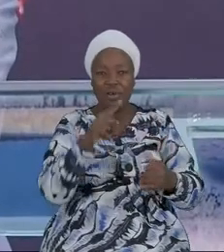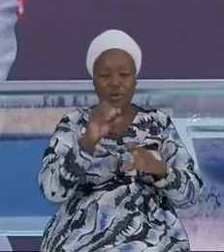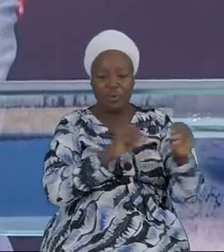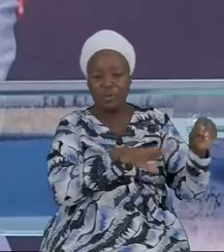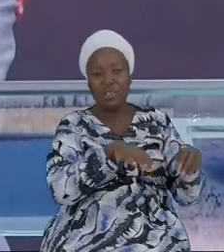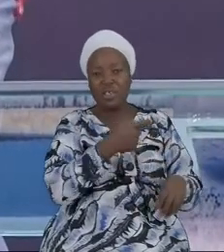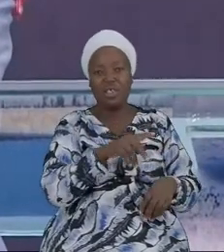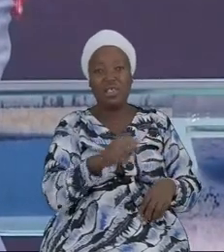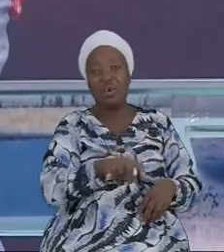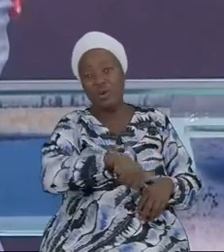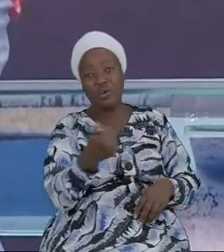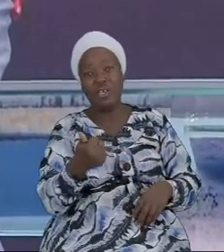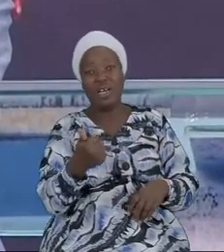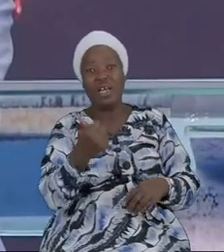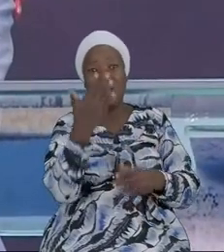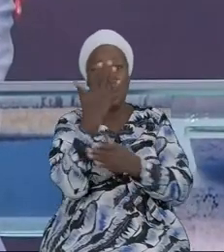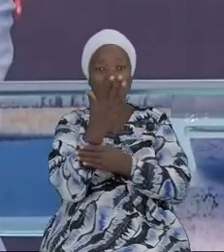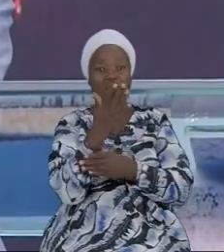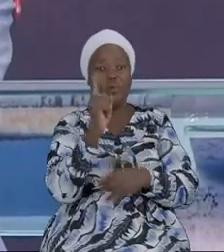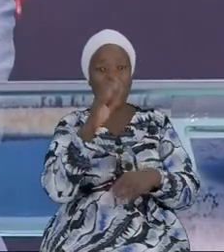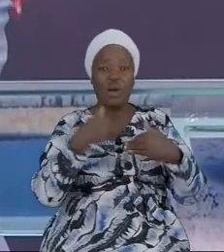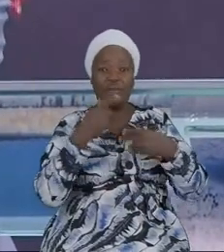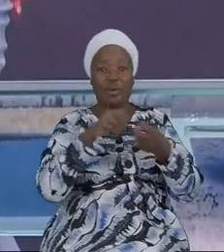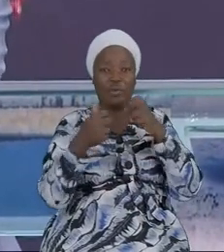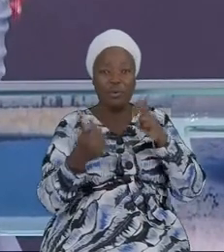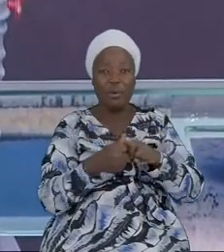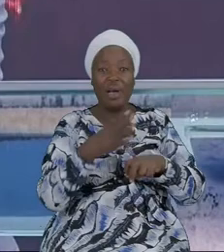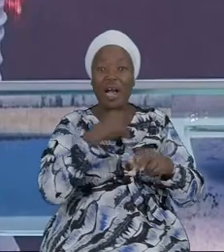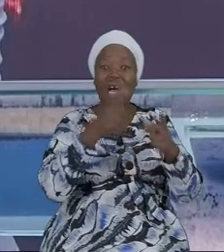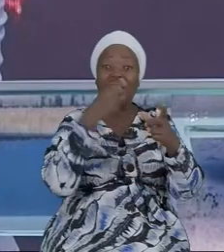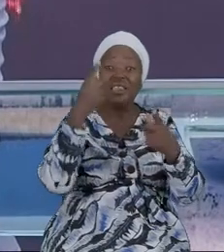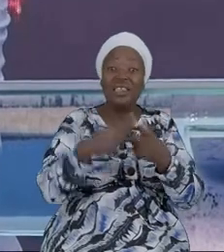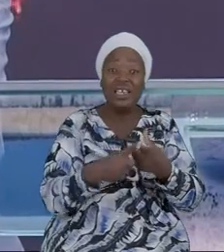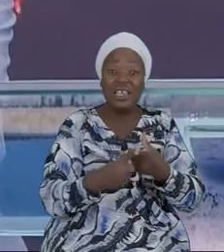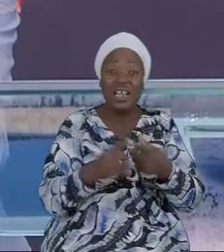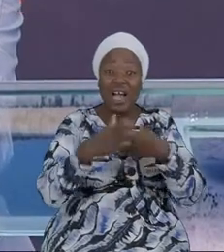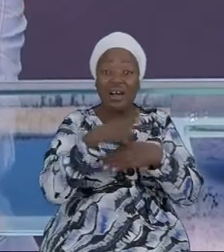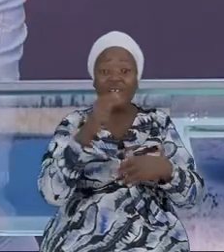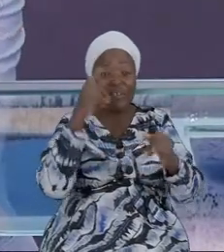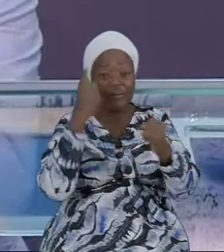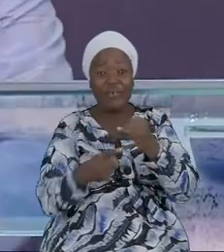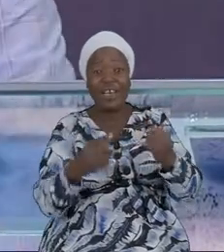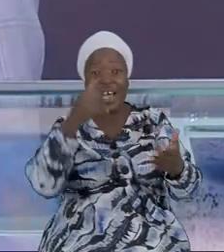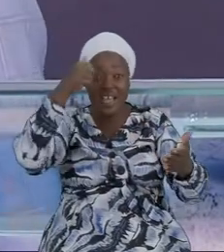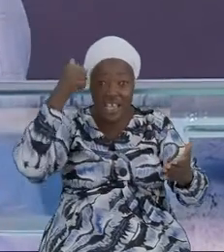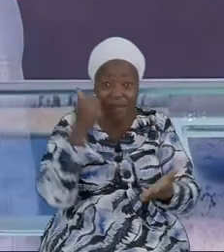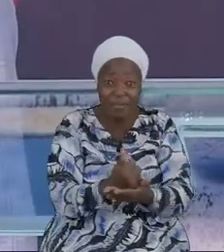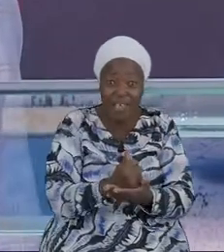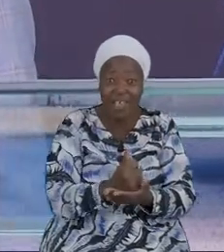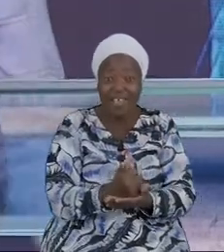other hand where you have your problem. And then after the final